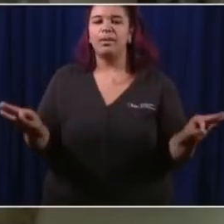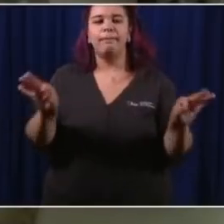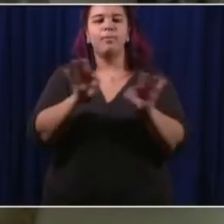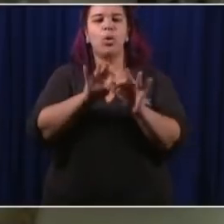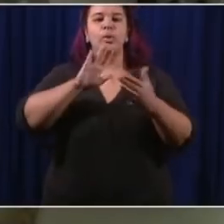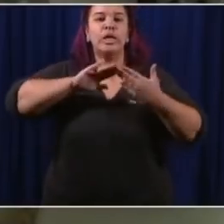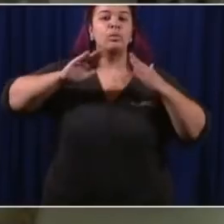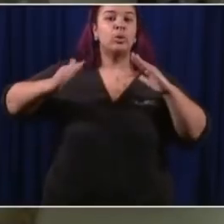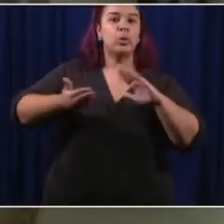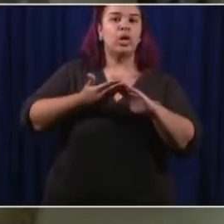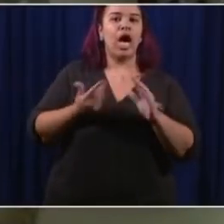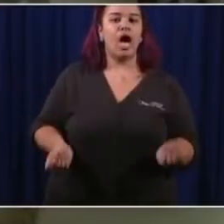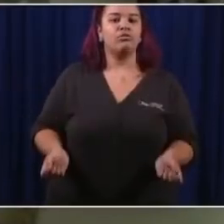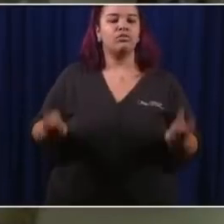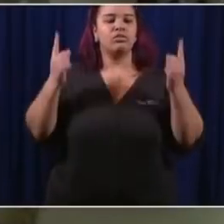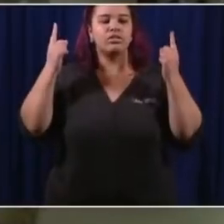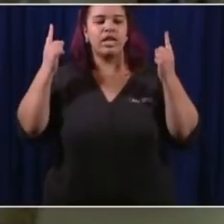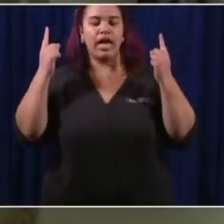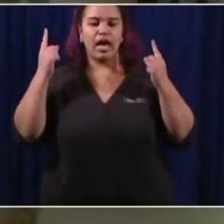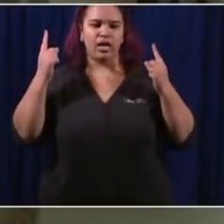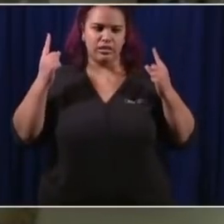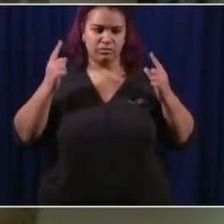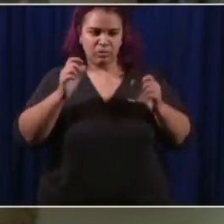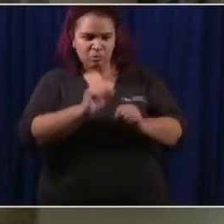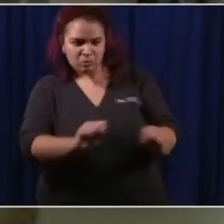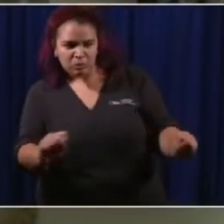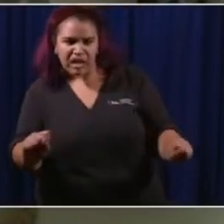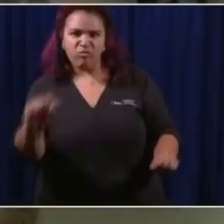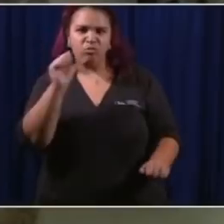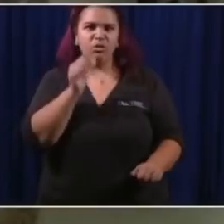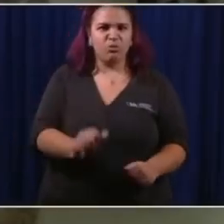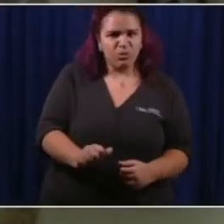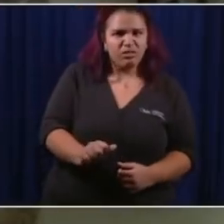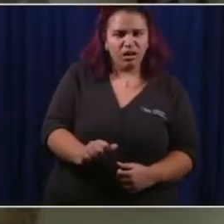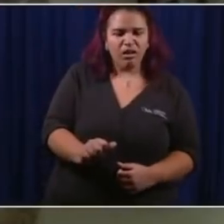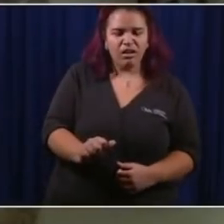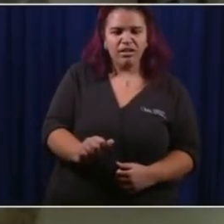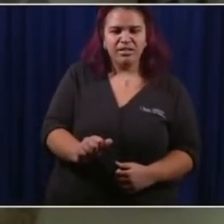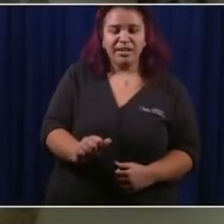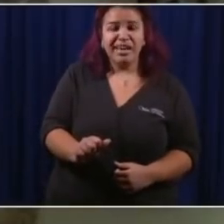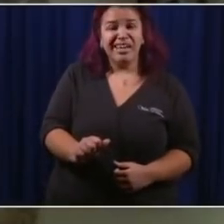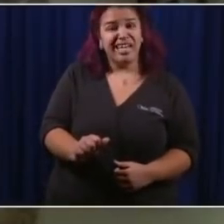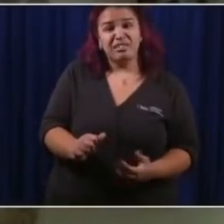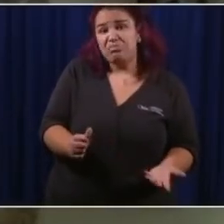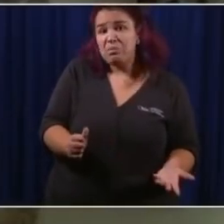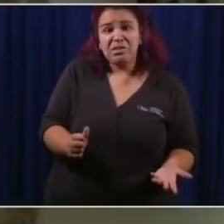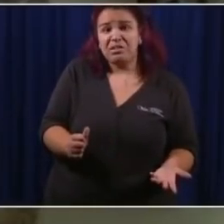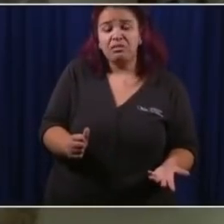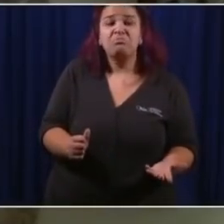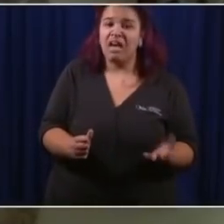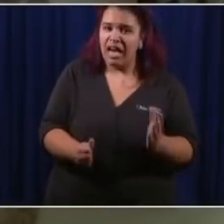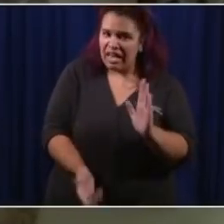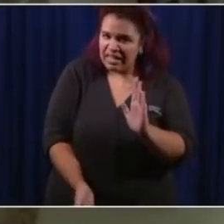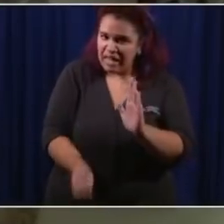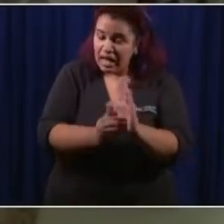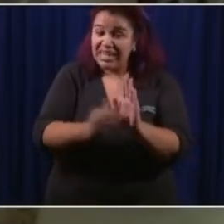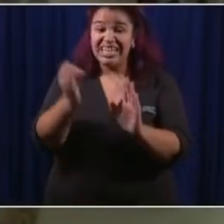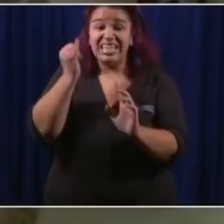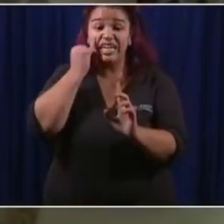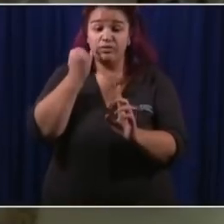important. And so it's also important not only that it be reported it needs to be reported to the health department,